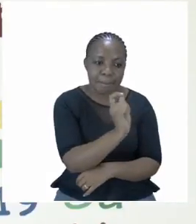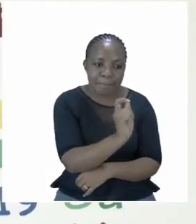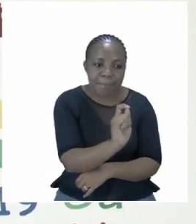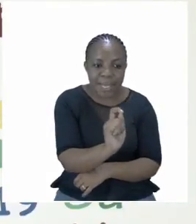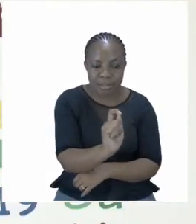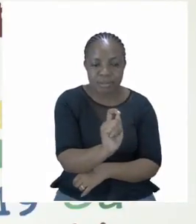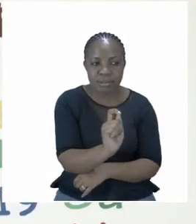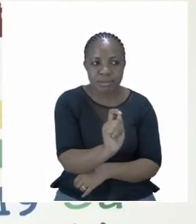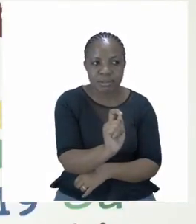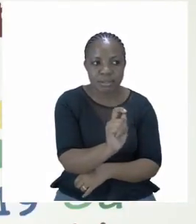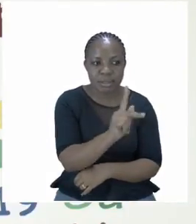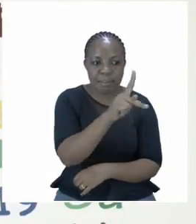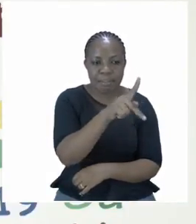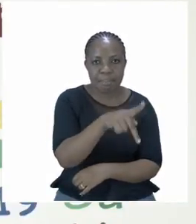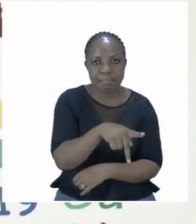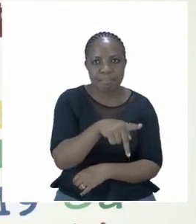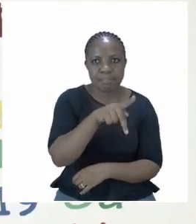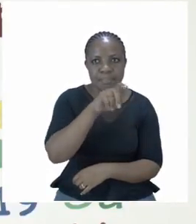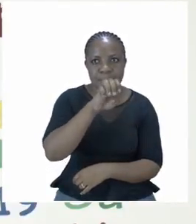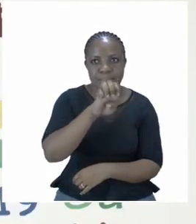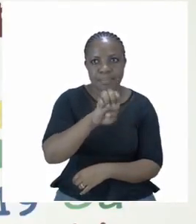pen.